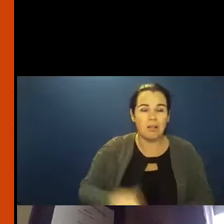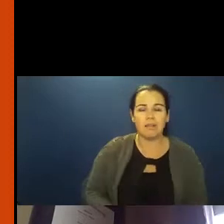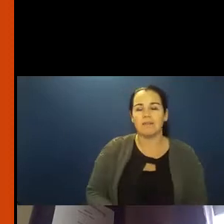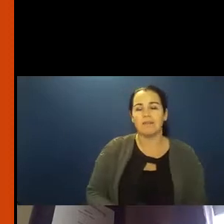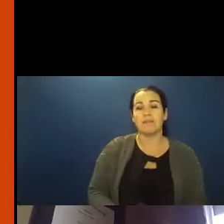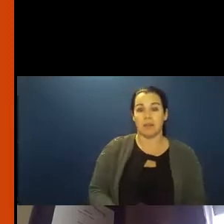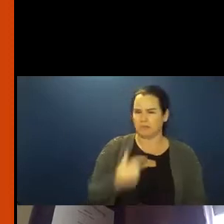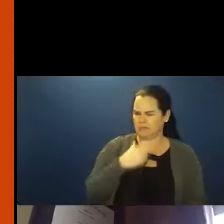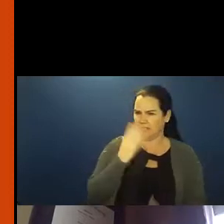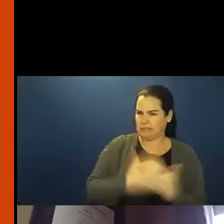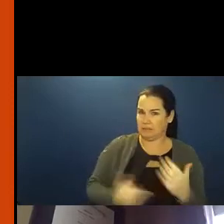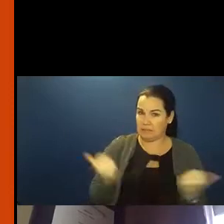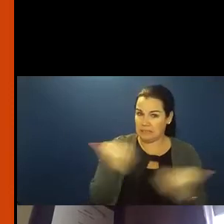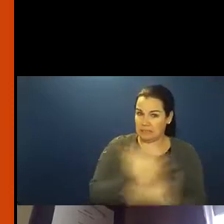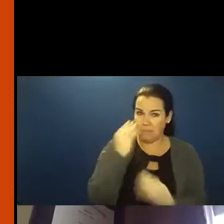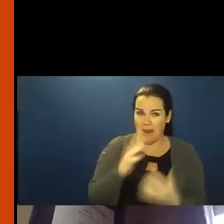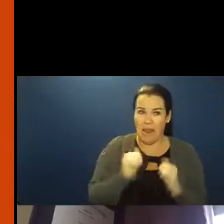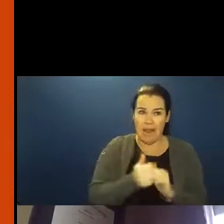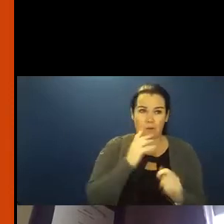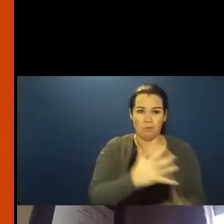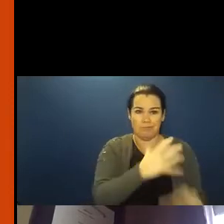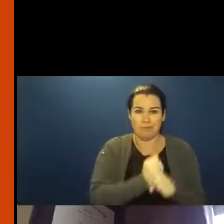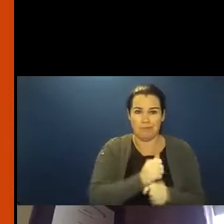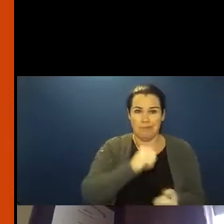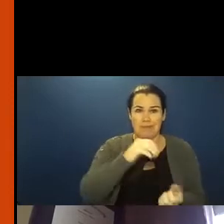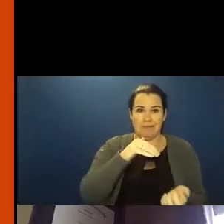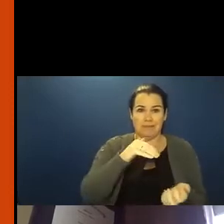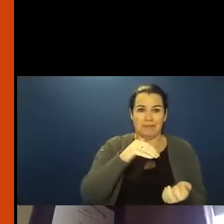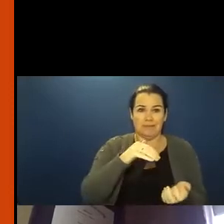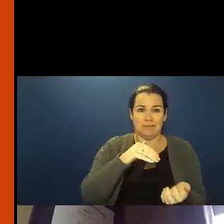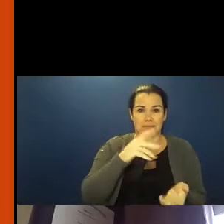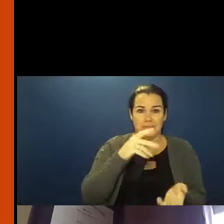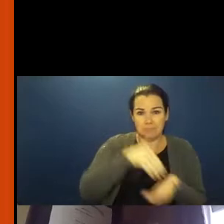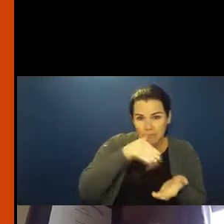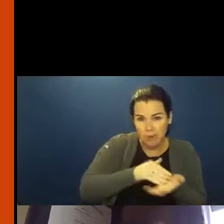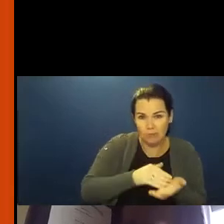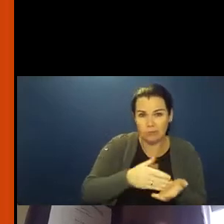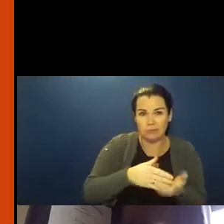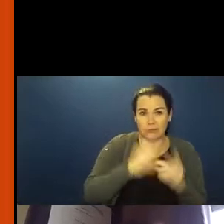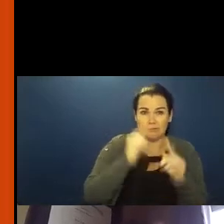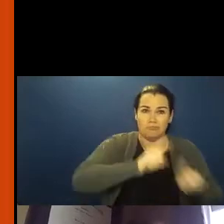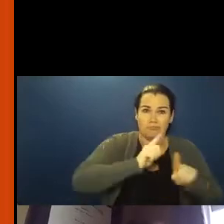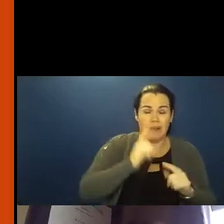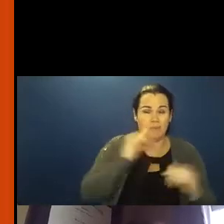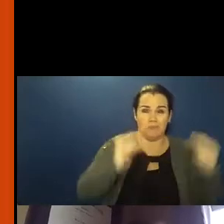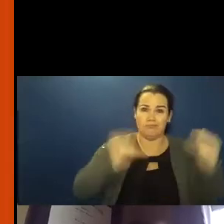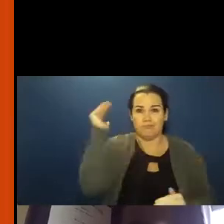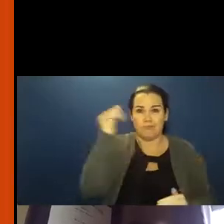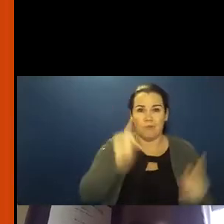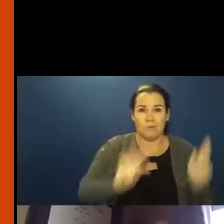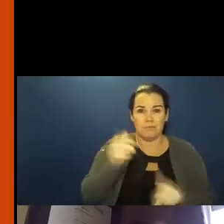how they're accessing medical care and some of the much larger disparities that are occurring for people with